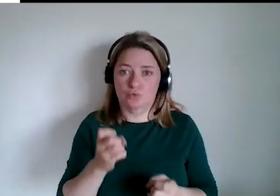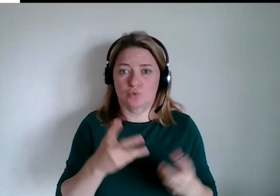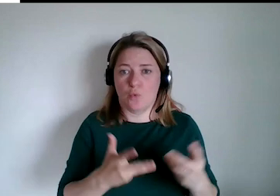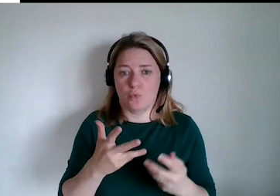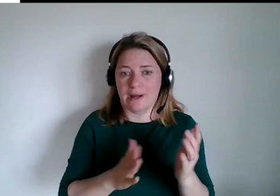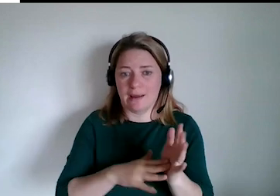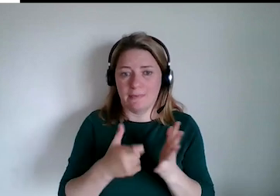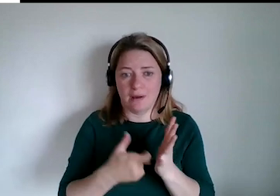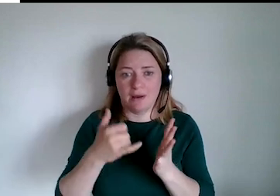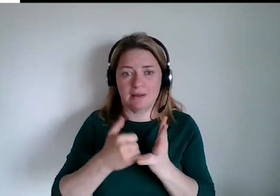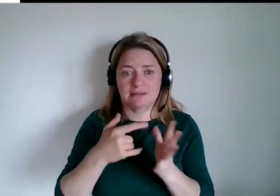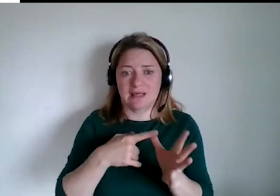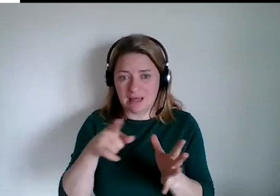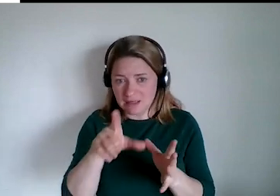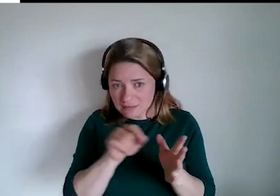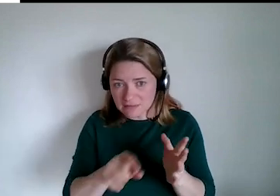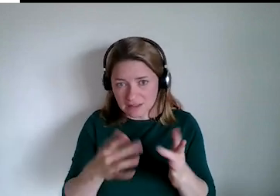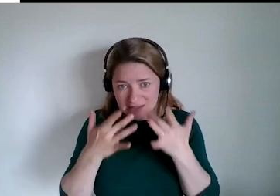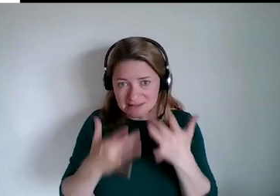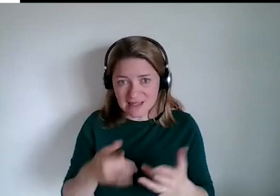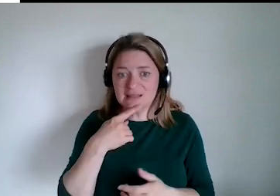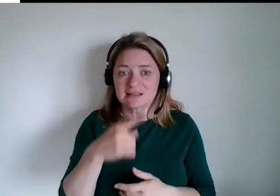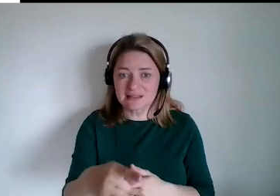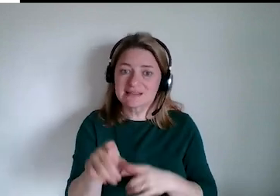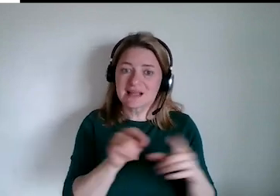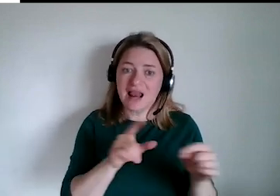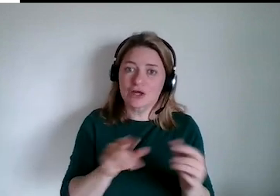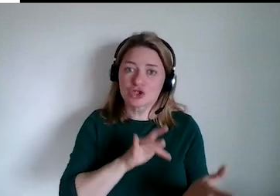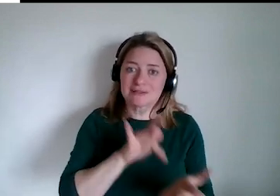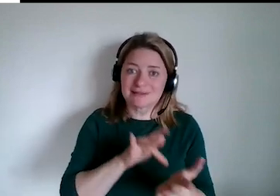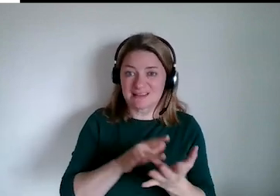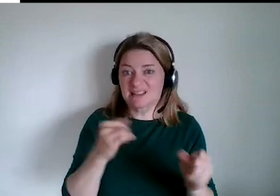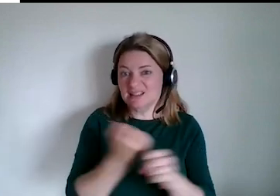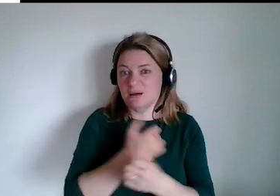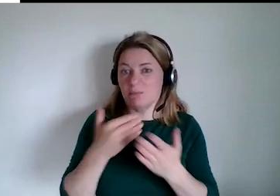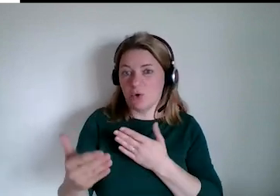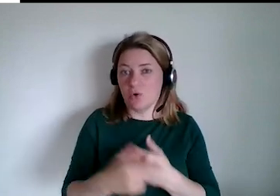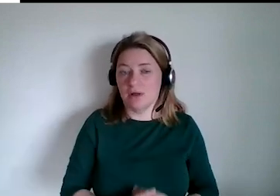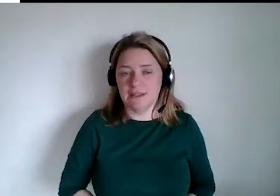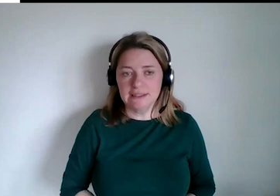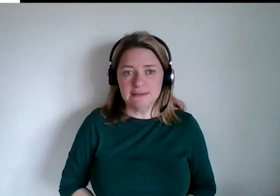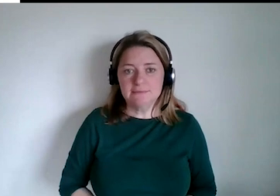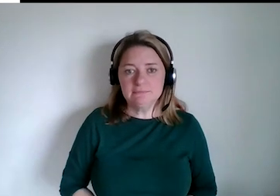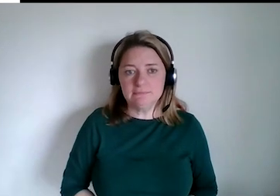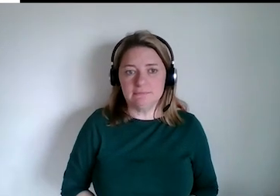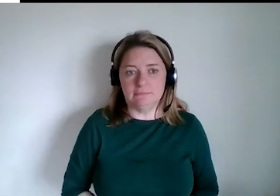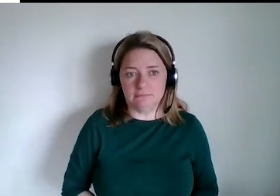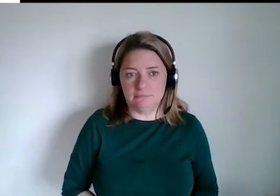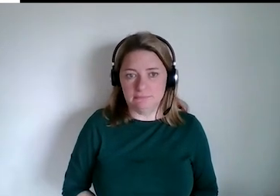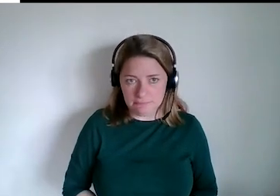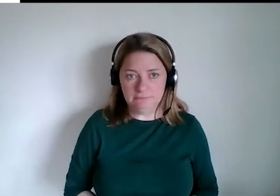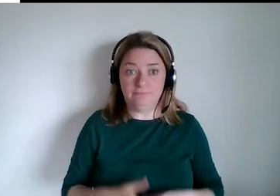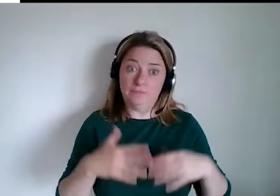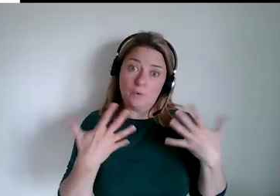MSRA candidates, you can see there the selection center actually did more work, did more of the heavy lifting. So when doing